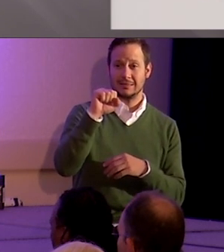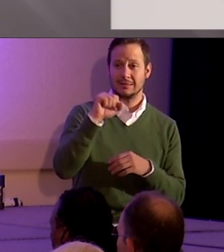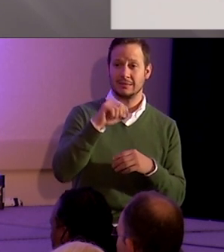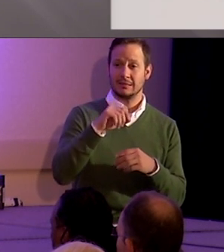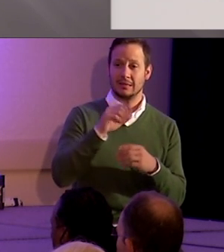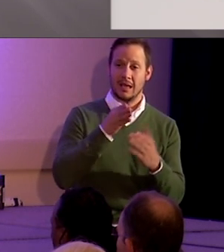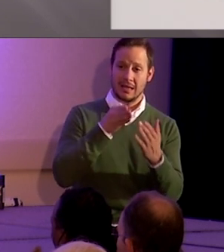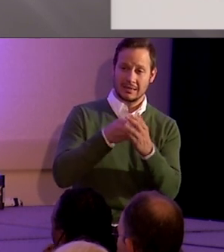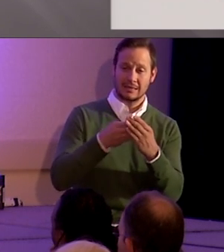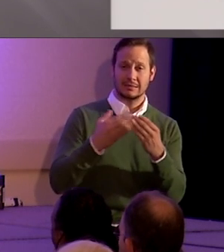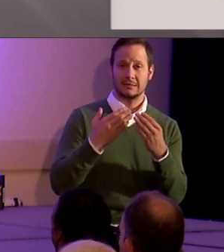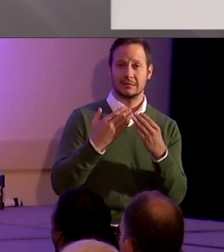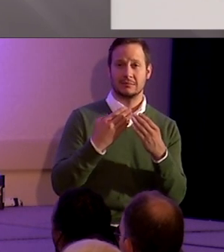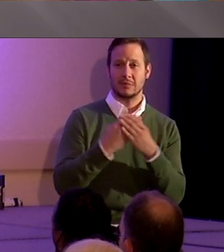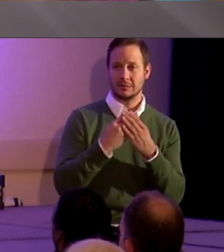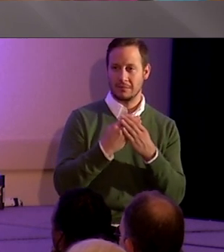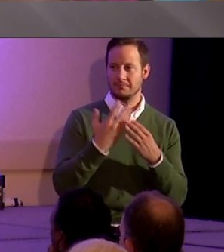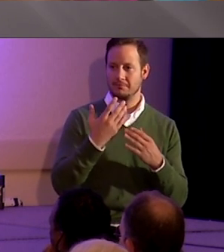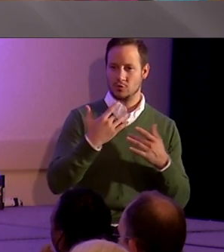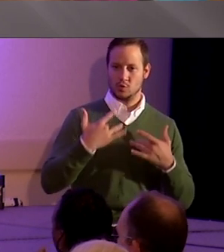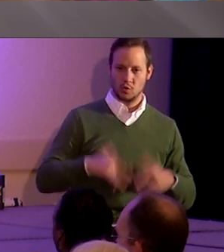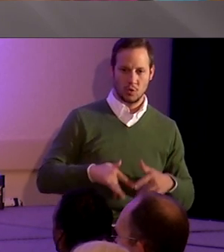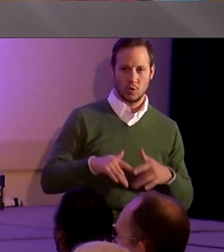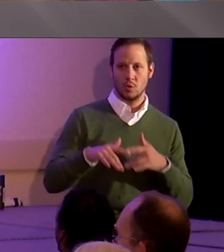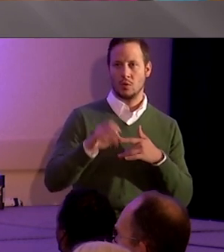of the Middle East and North Africa.